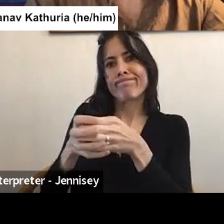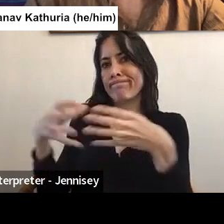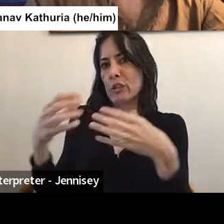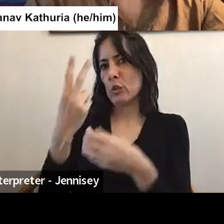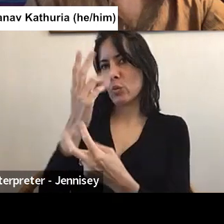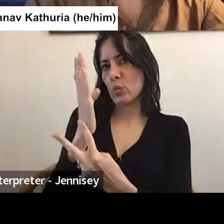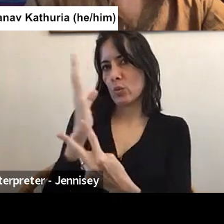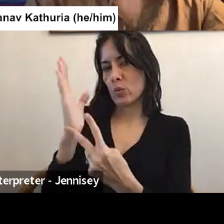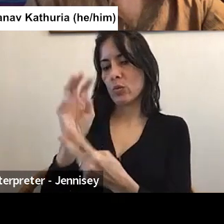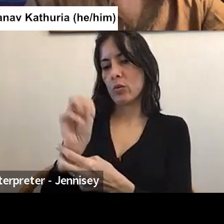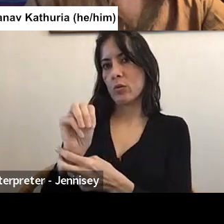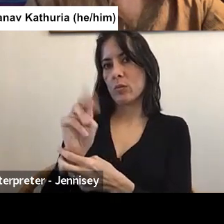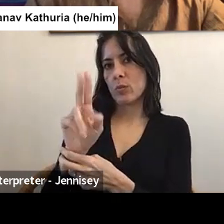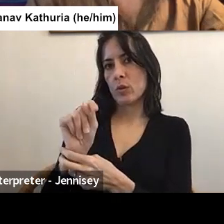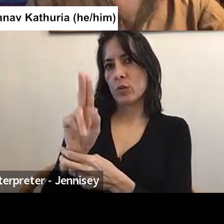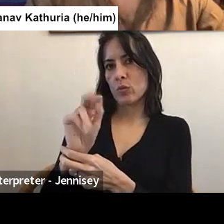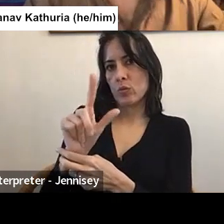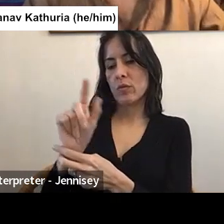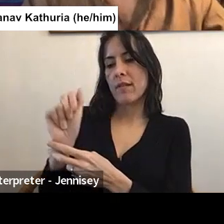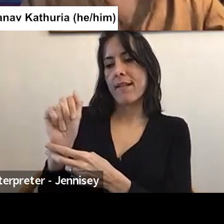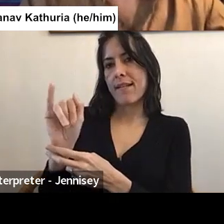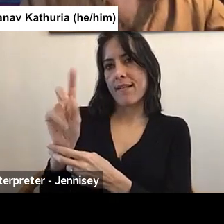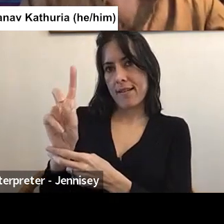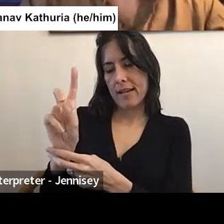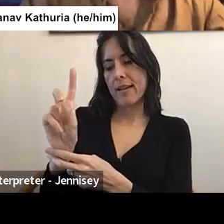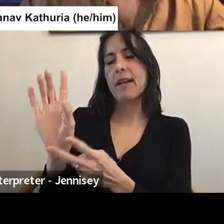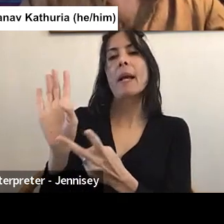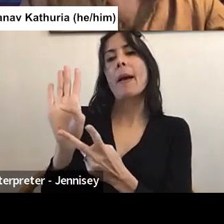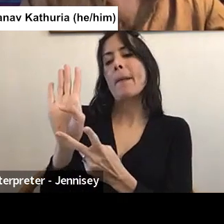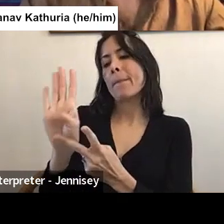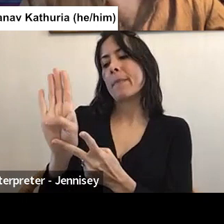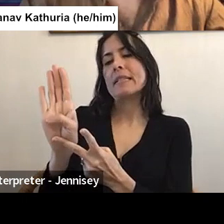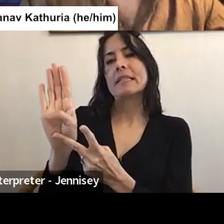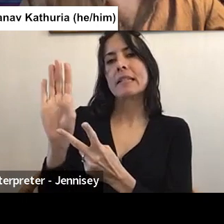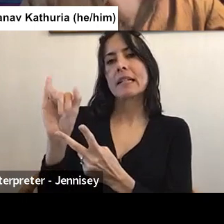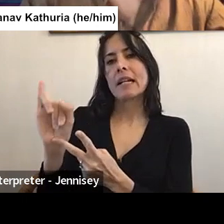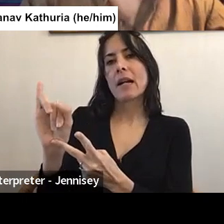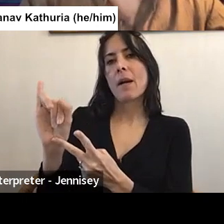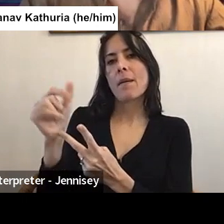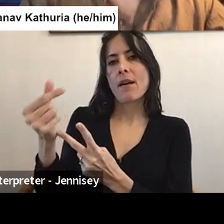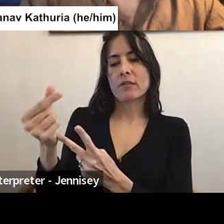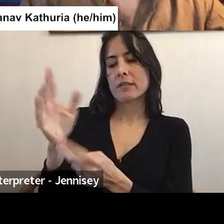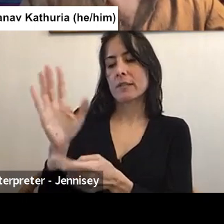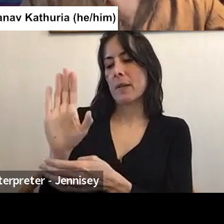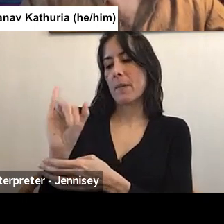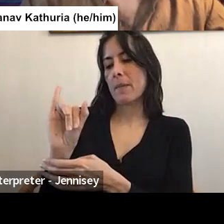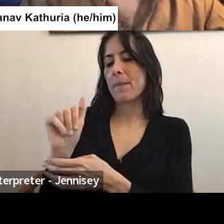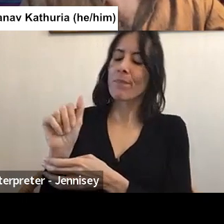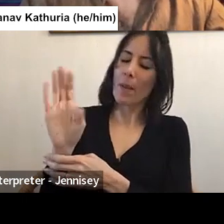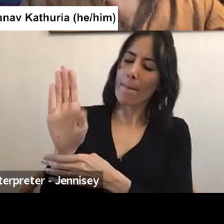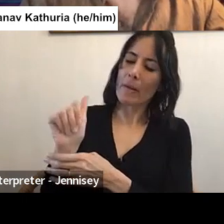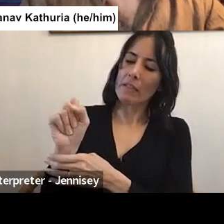our mutual aid and the other was our basic income guarantee. And we've done that and continue to do that